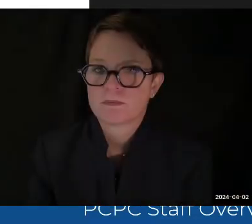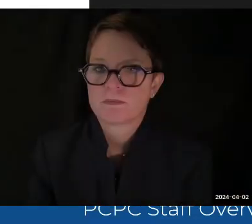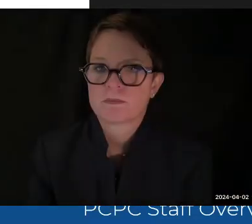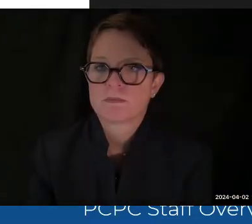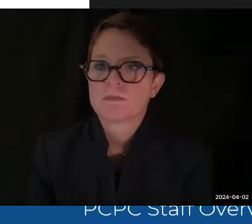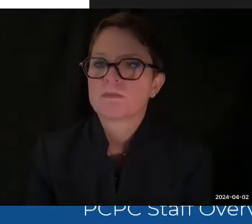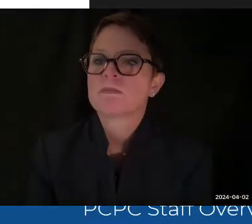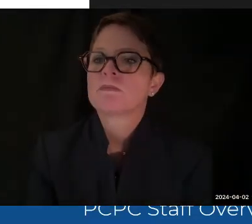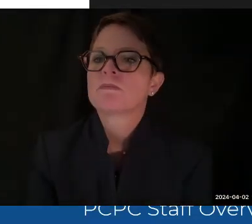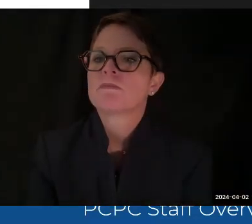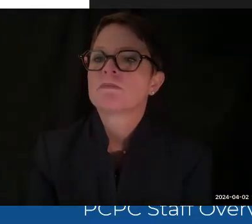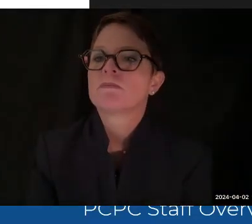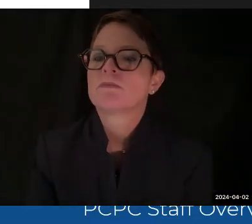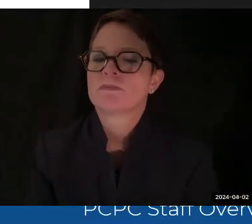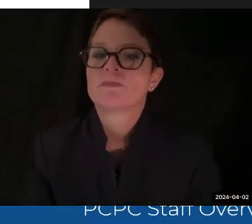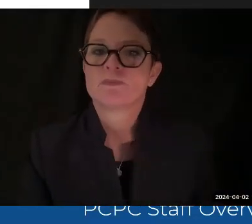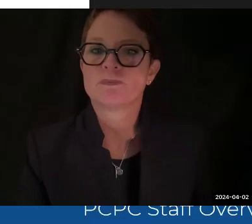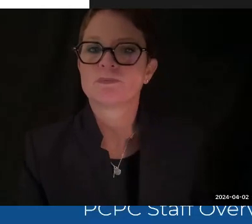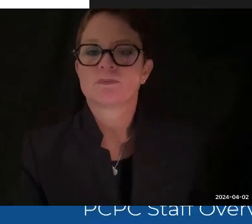Thanks, Dan.